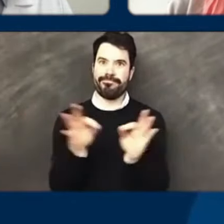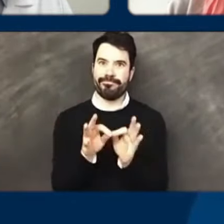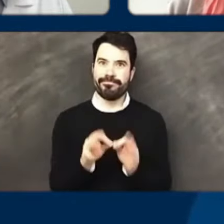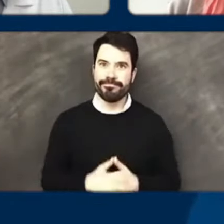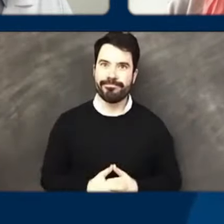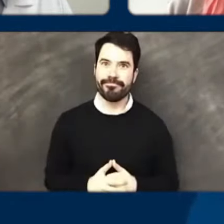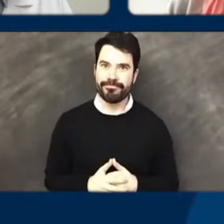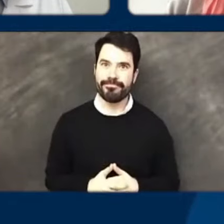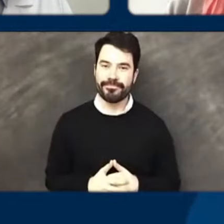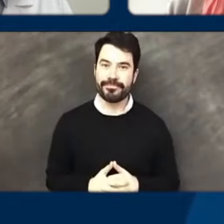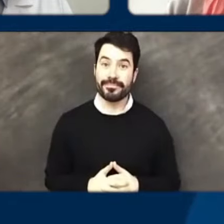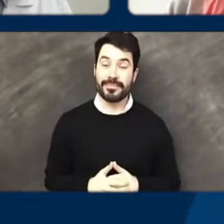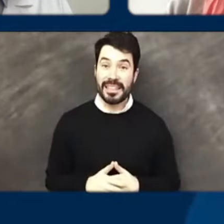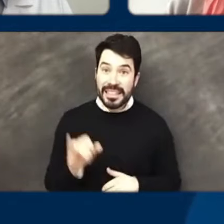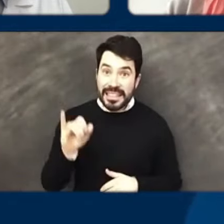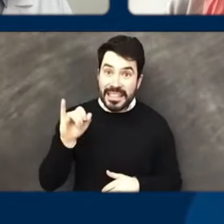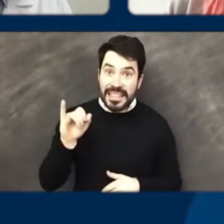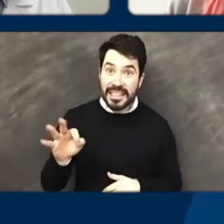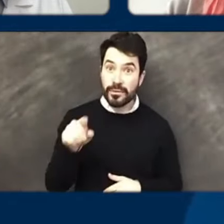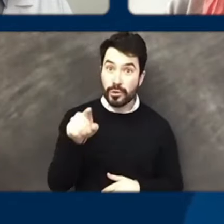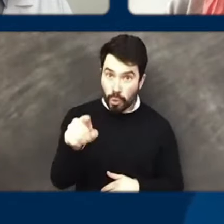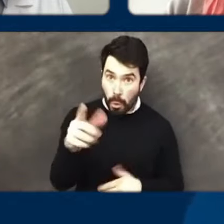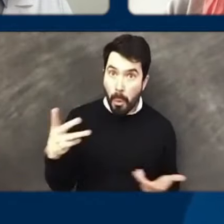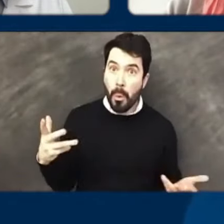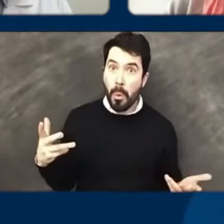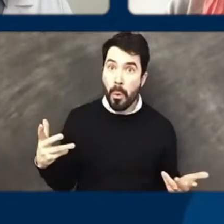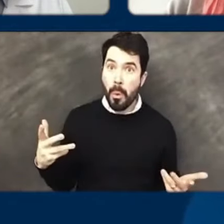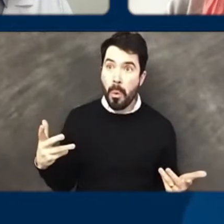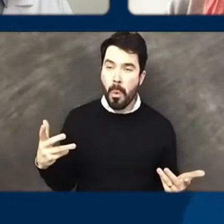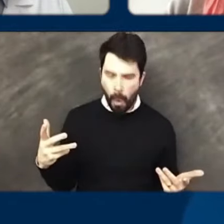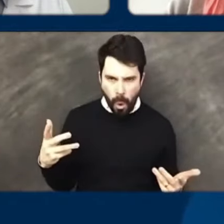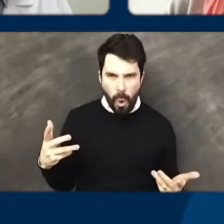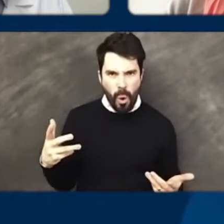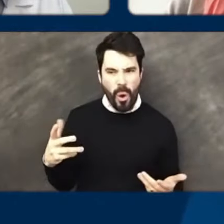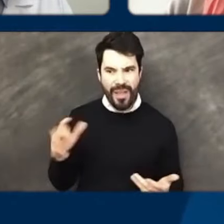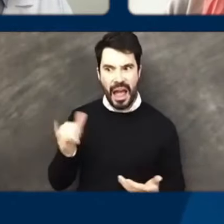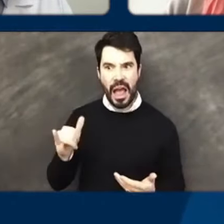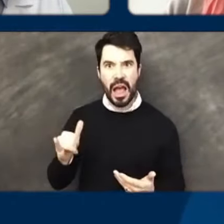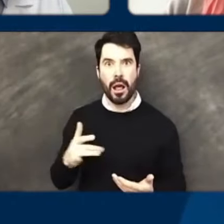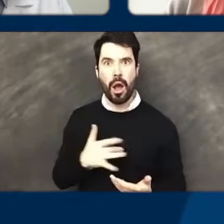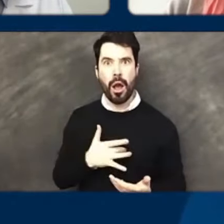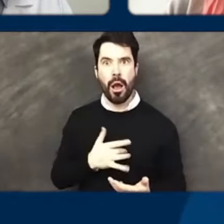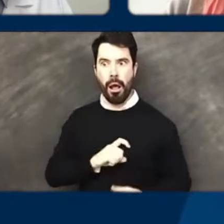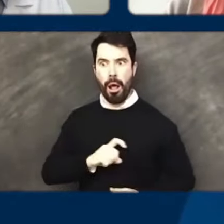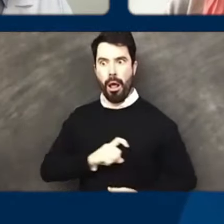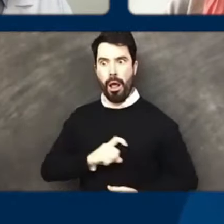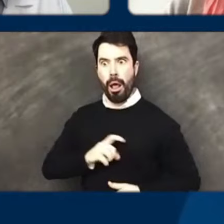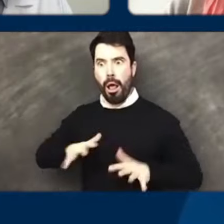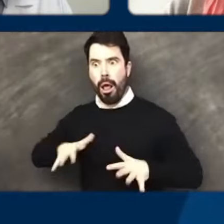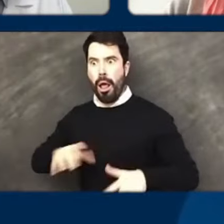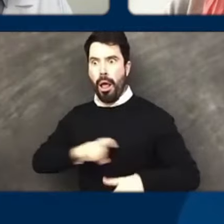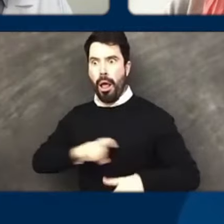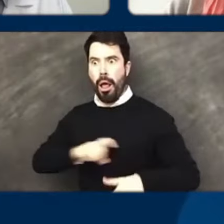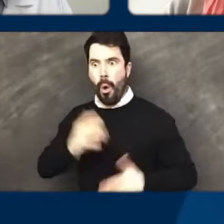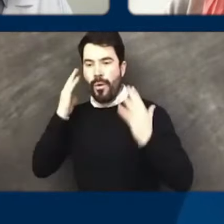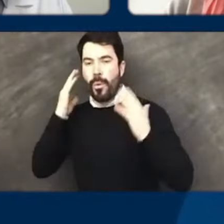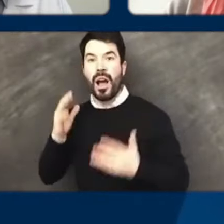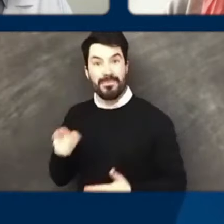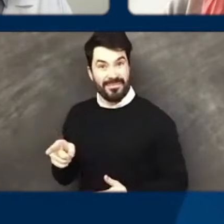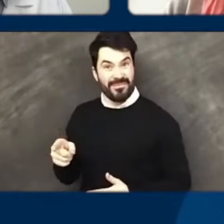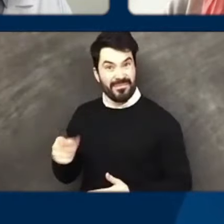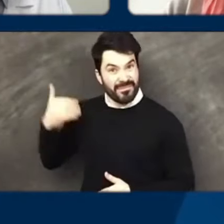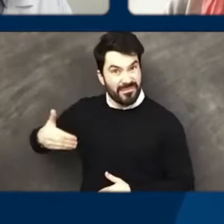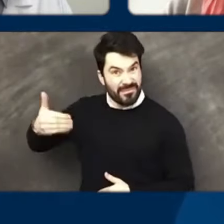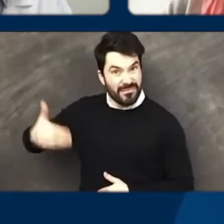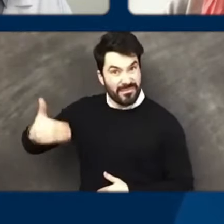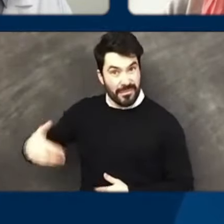you have this condition and you've had these types of attacks before, then maybe you'll have a better sense of